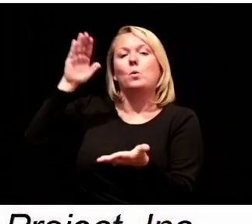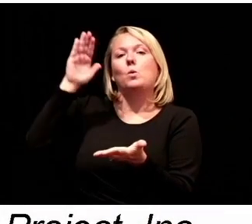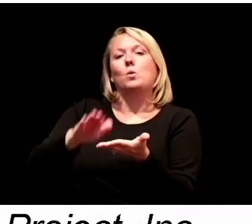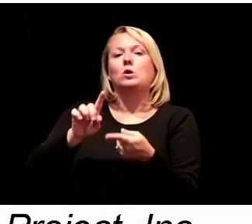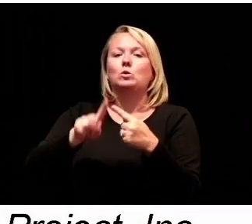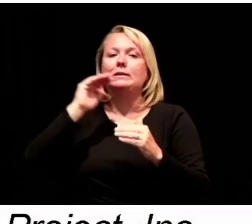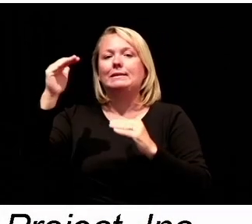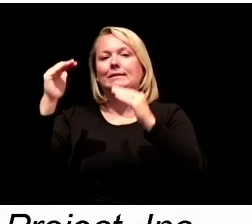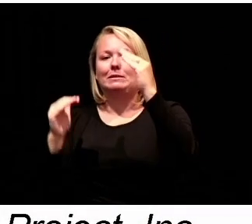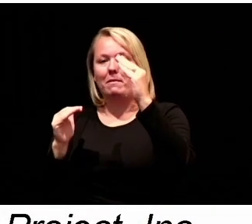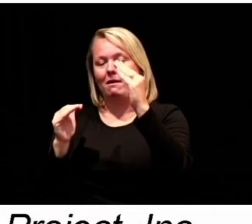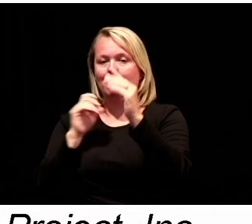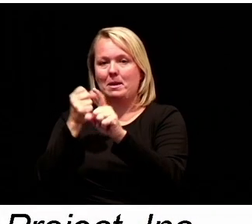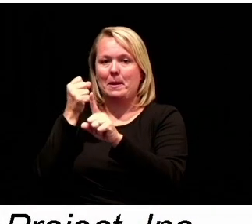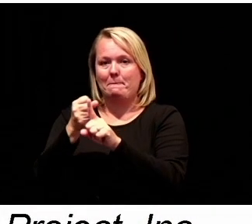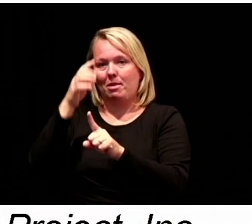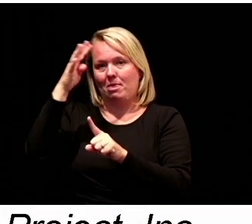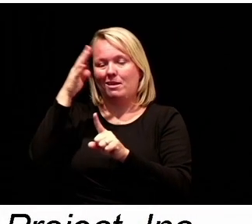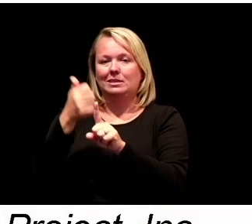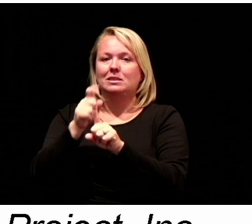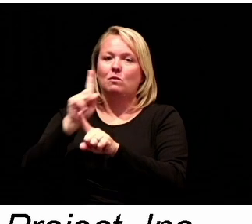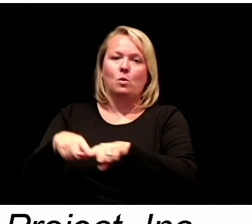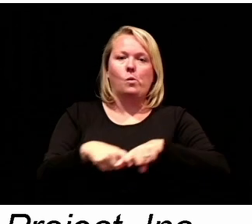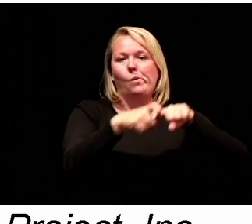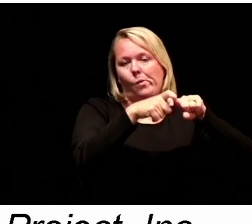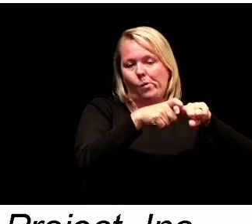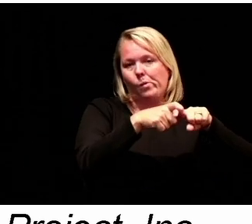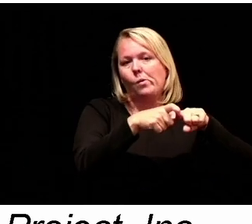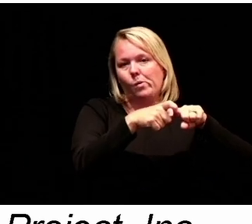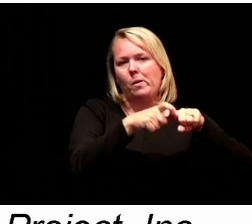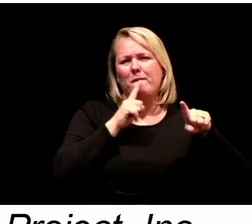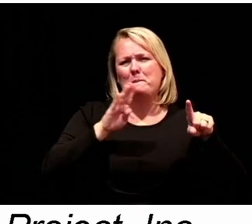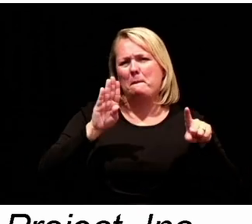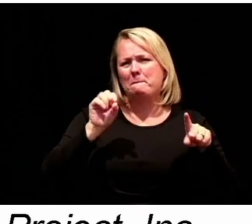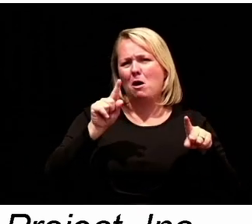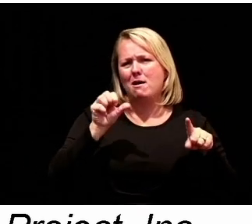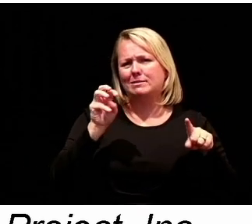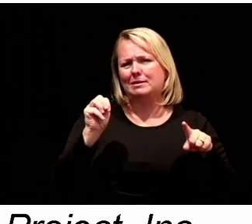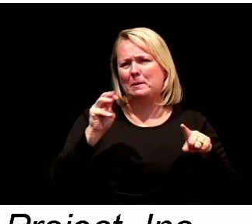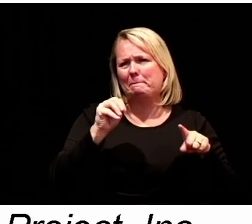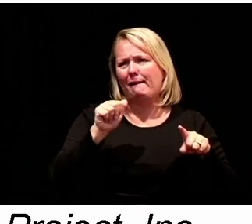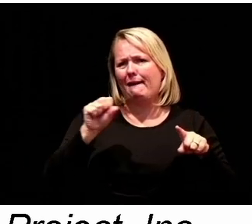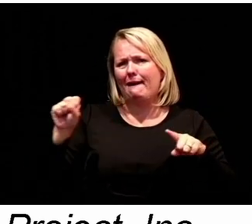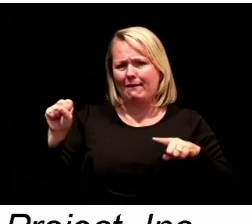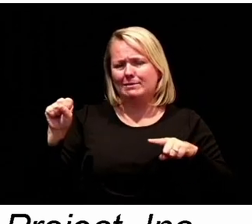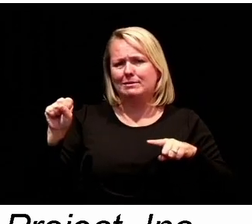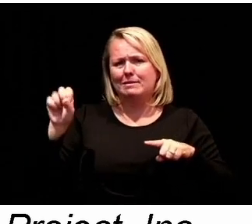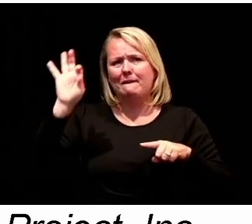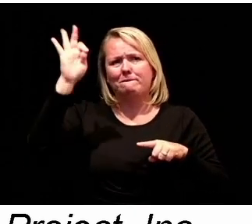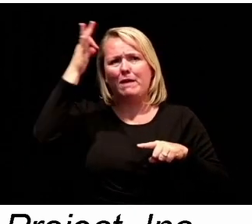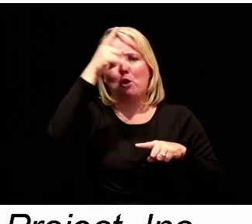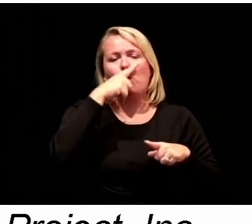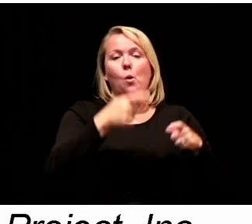Just going to go through the history of disparate impact a little bit. Like as Steve was saying, it had some unusual history